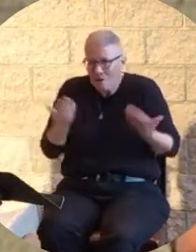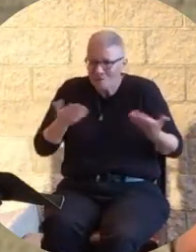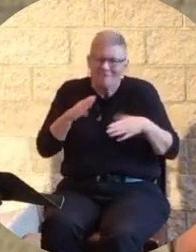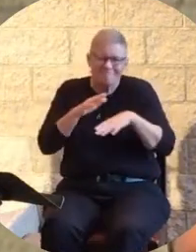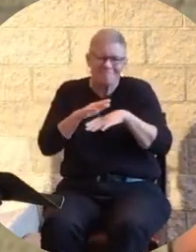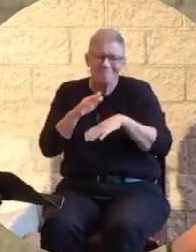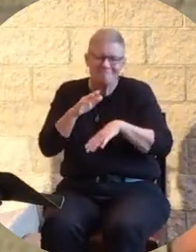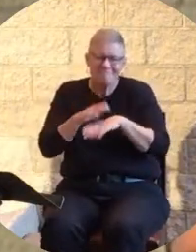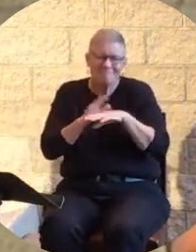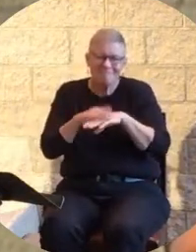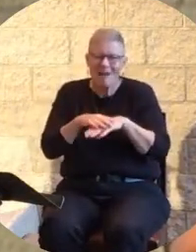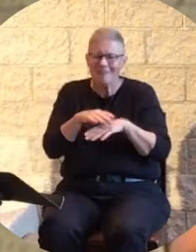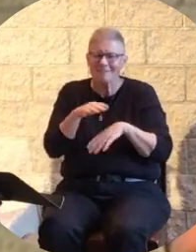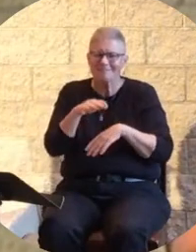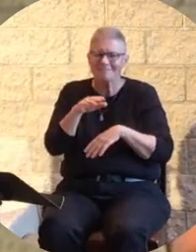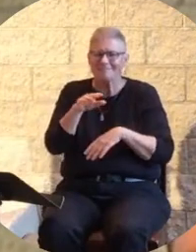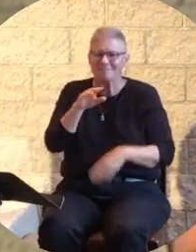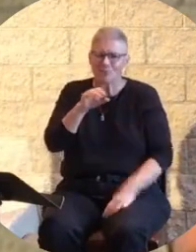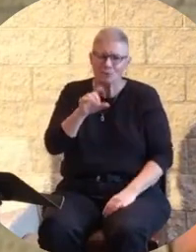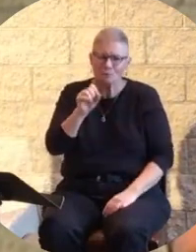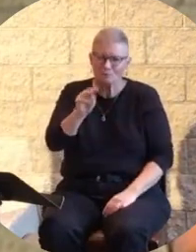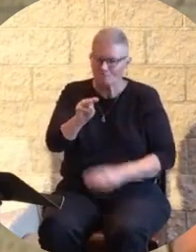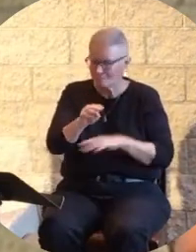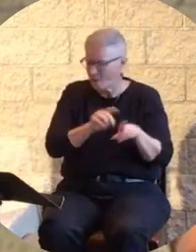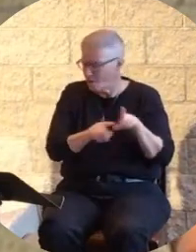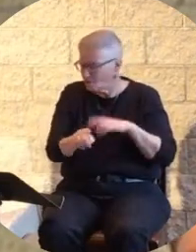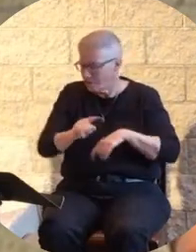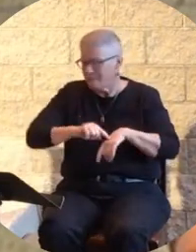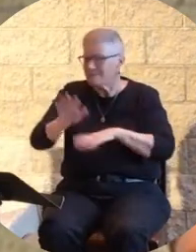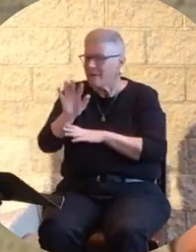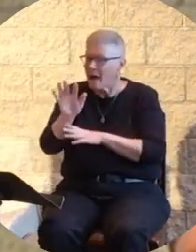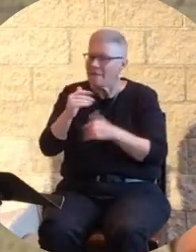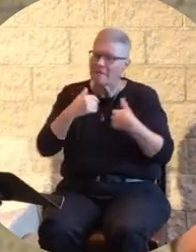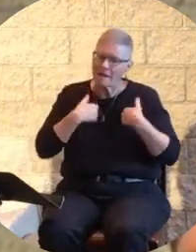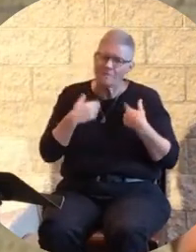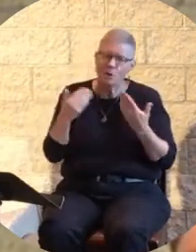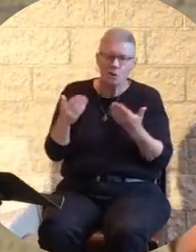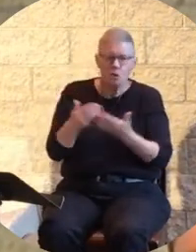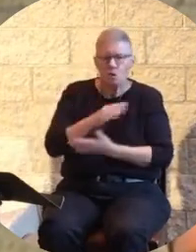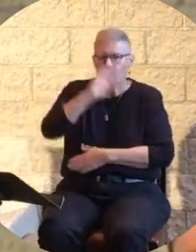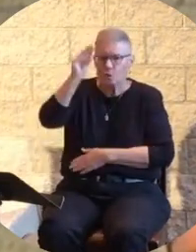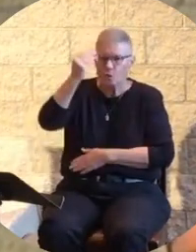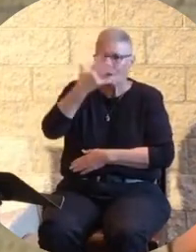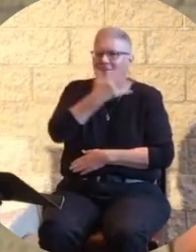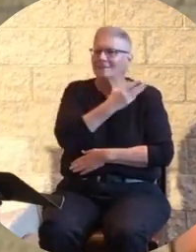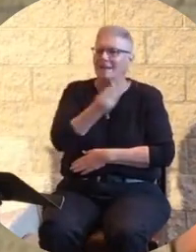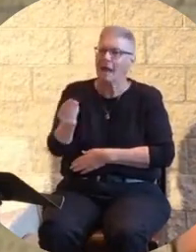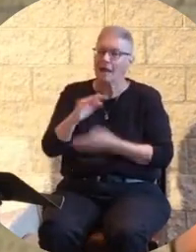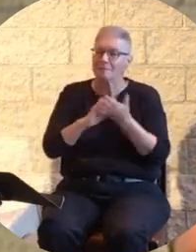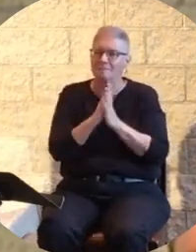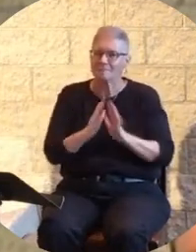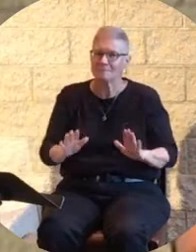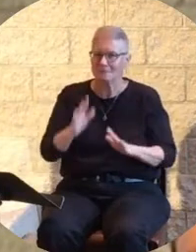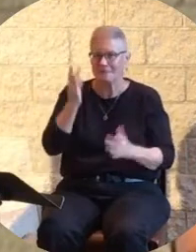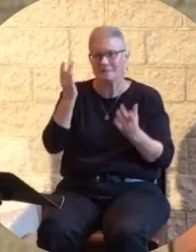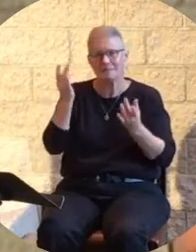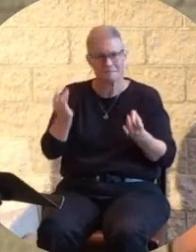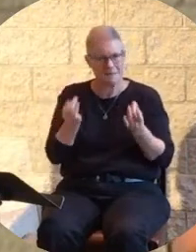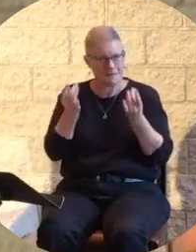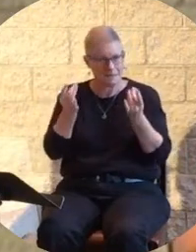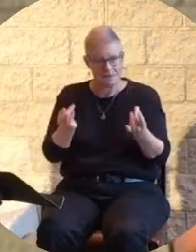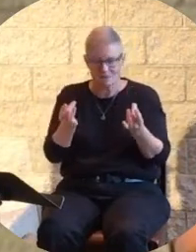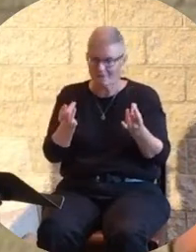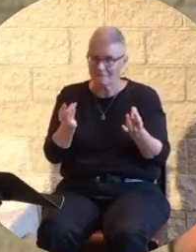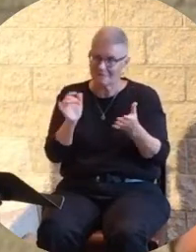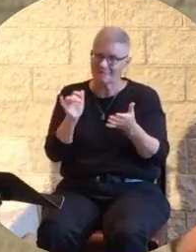5 p.m., participate again in that new grace and peace meditation. That was a lot. But you can learn all about our